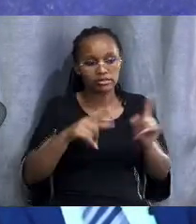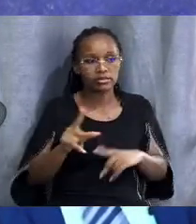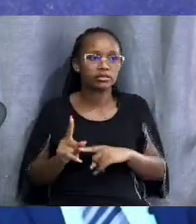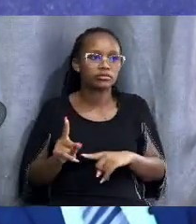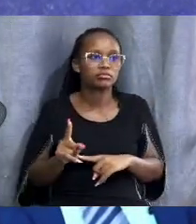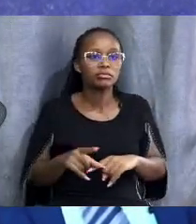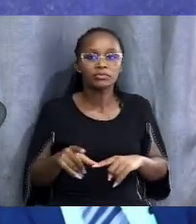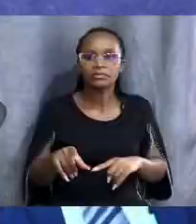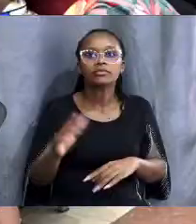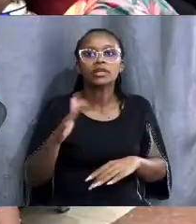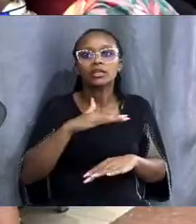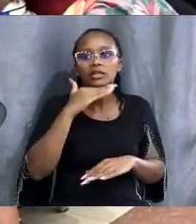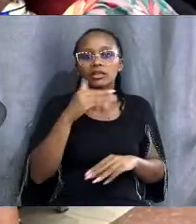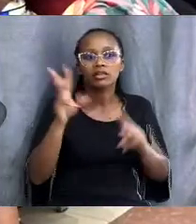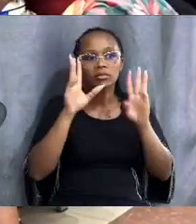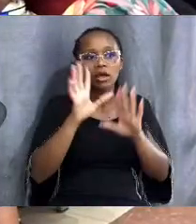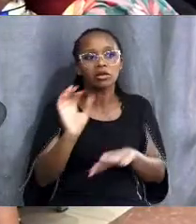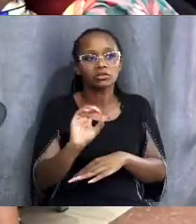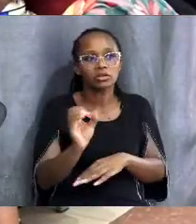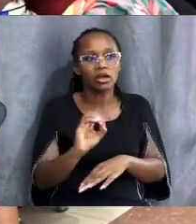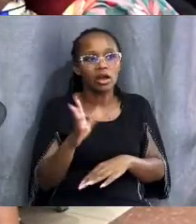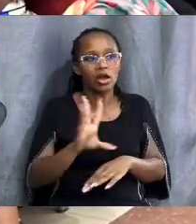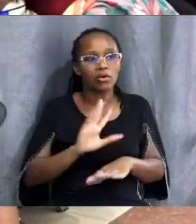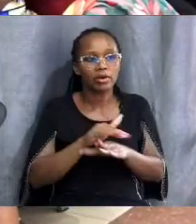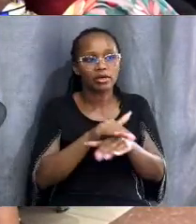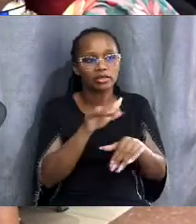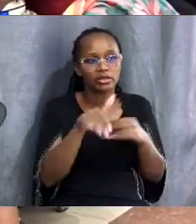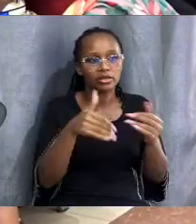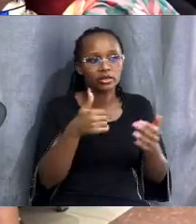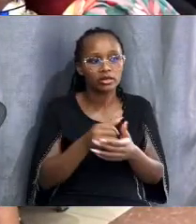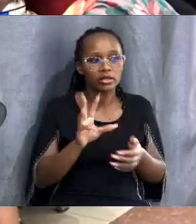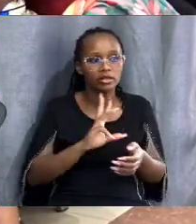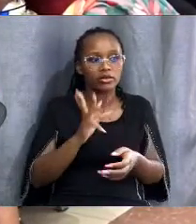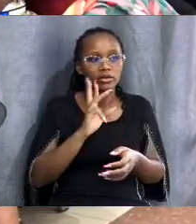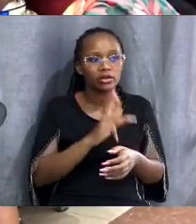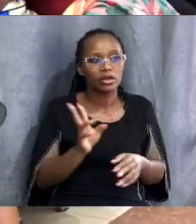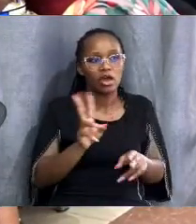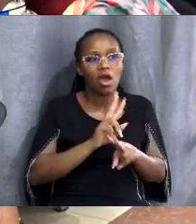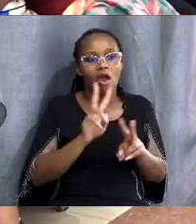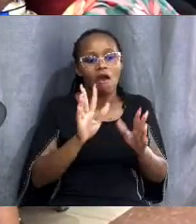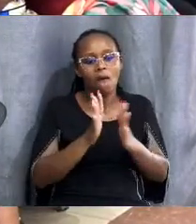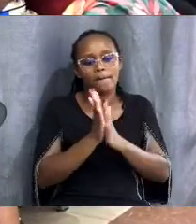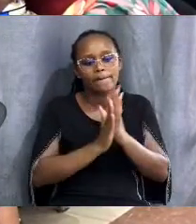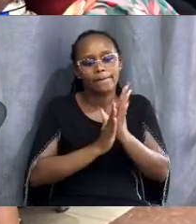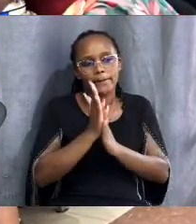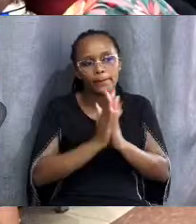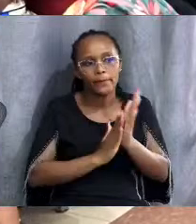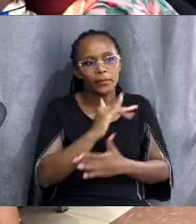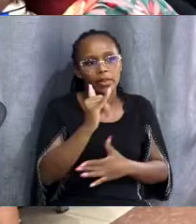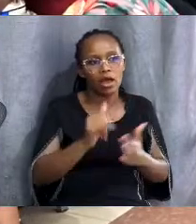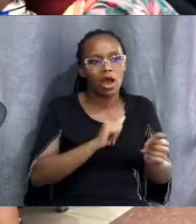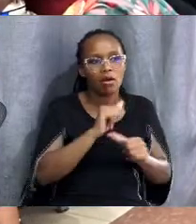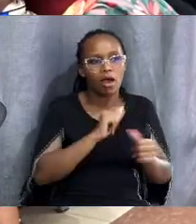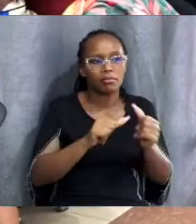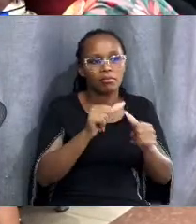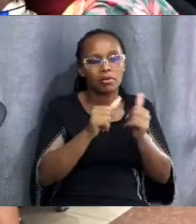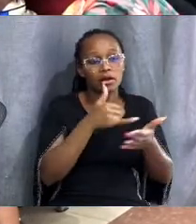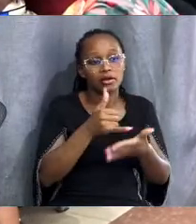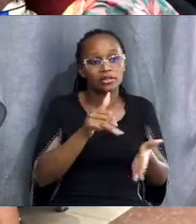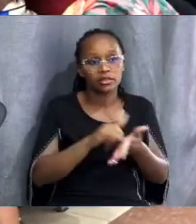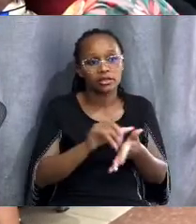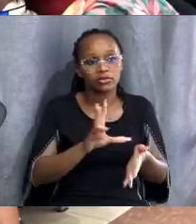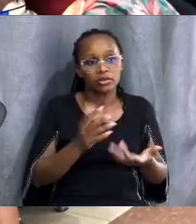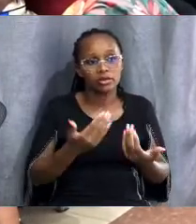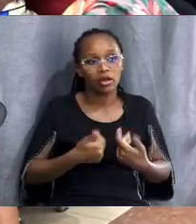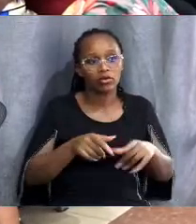The premature deaths, we refuse this, and we are very passionate about that we will not